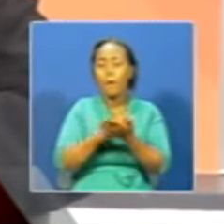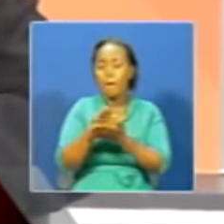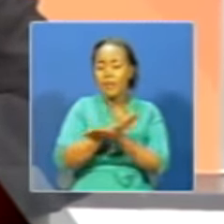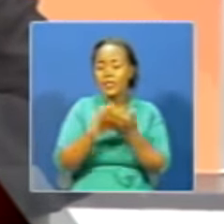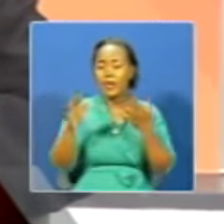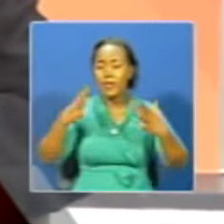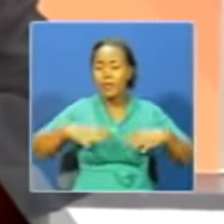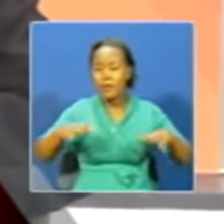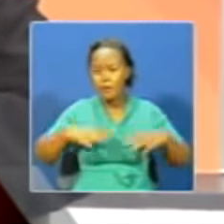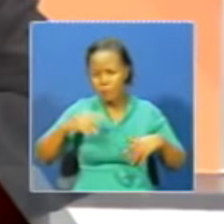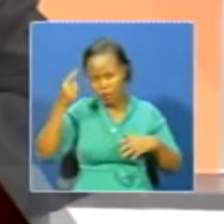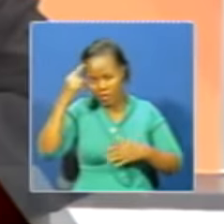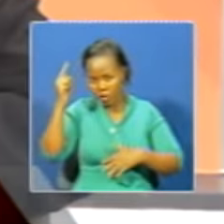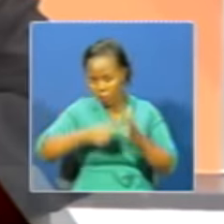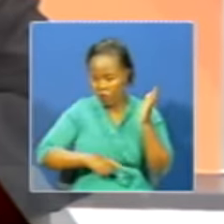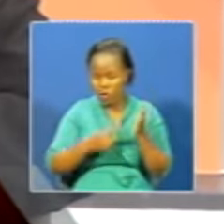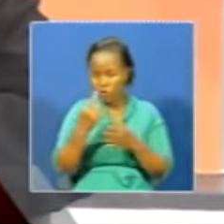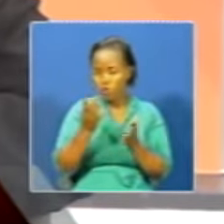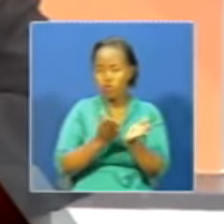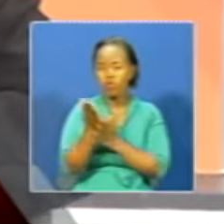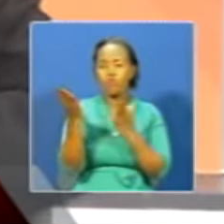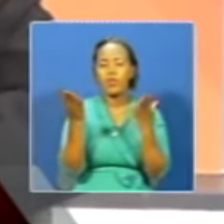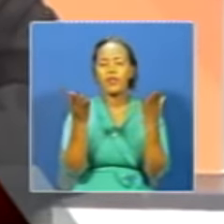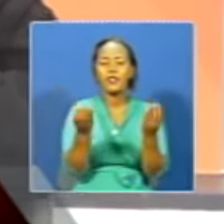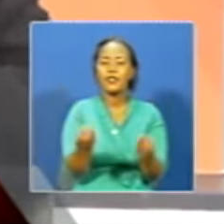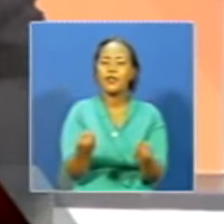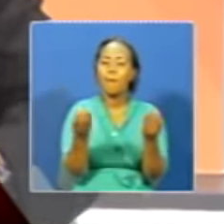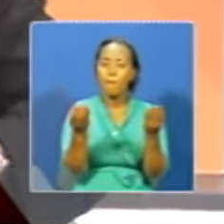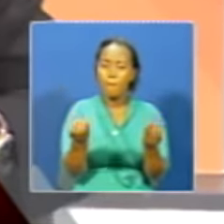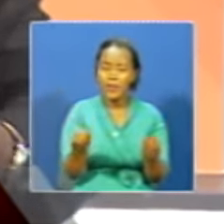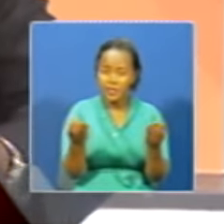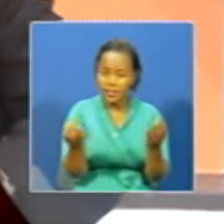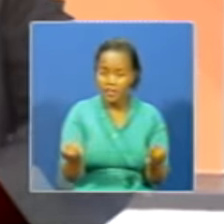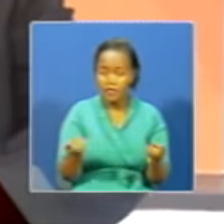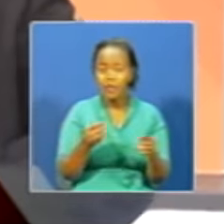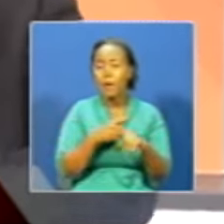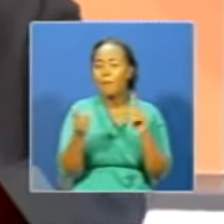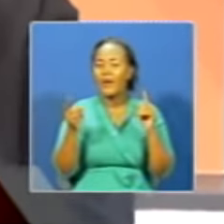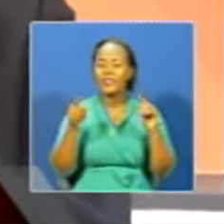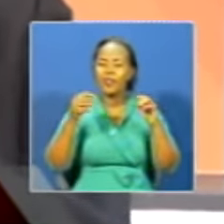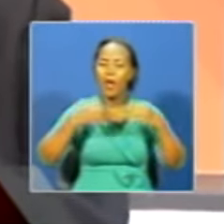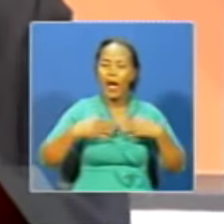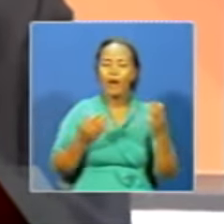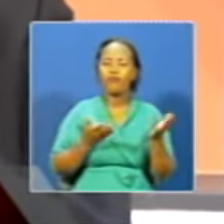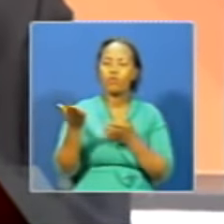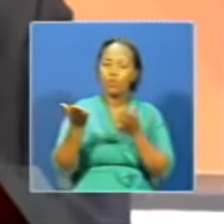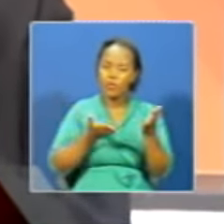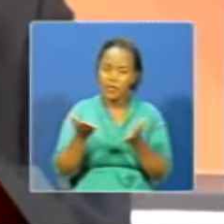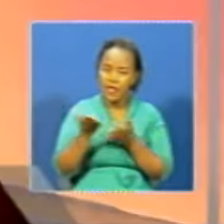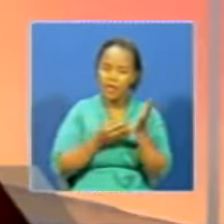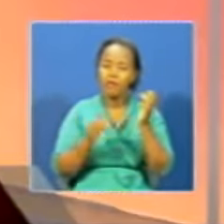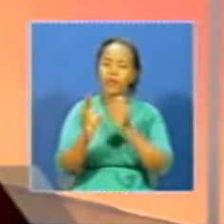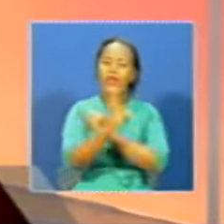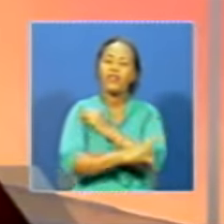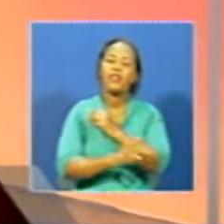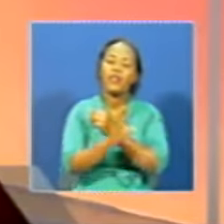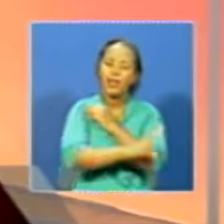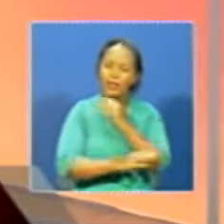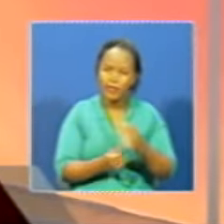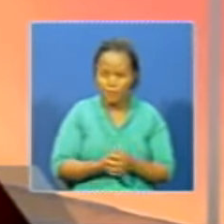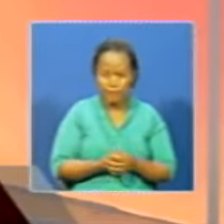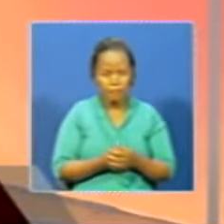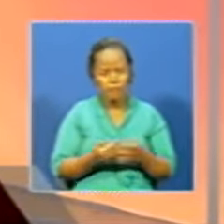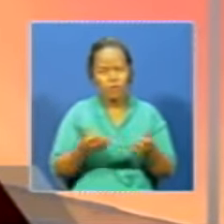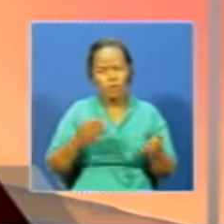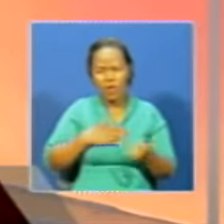in simplicity mm-hmm. As much as they have to serve the country. Okay. Now, I remember during the